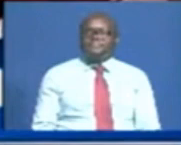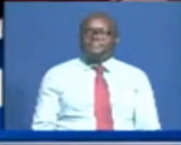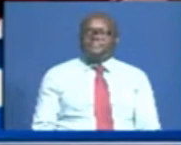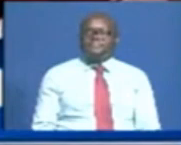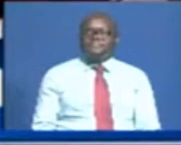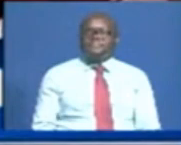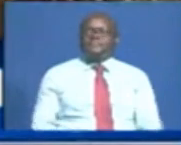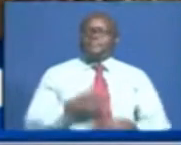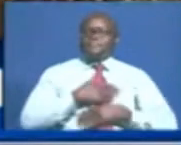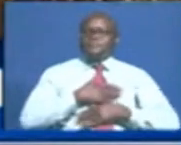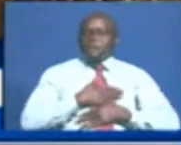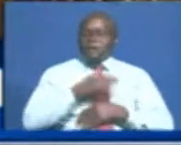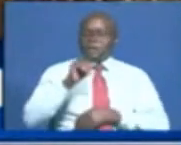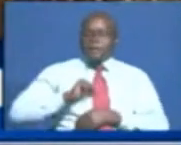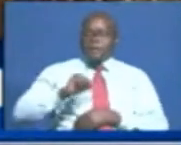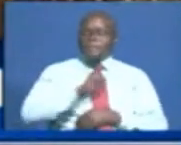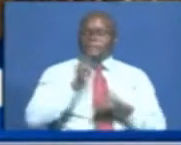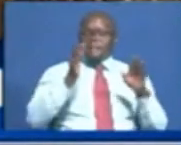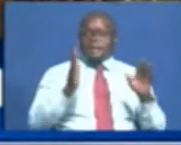Honorable senators,